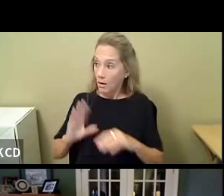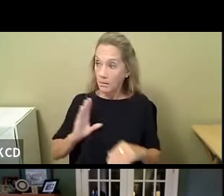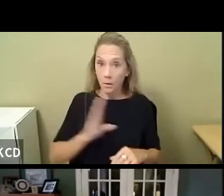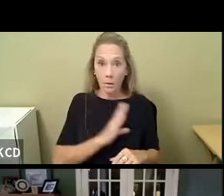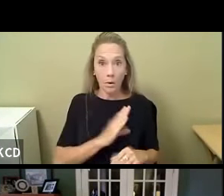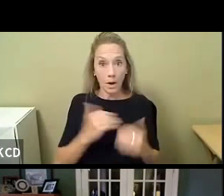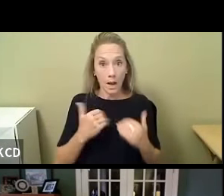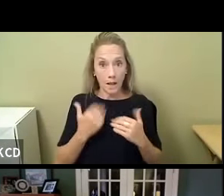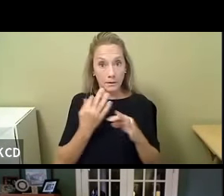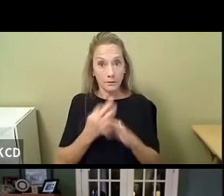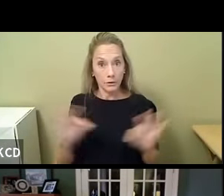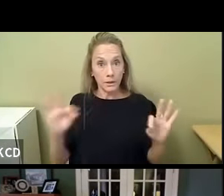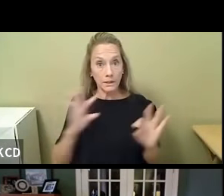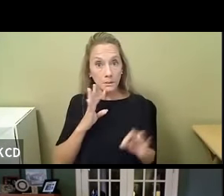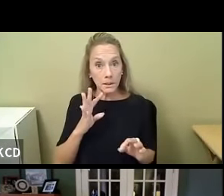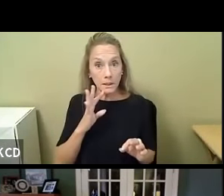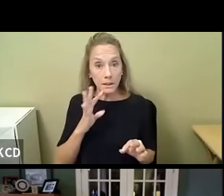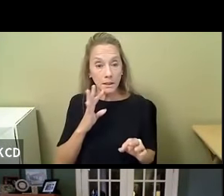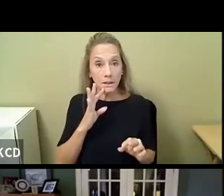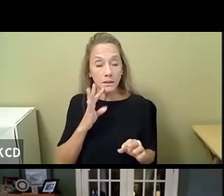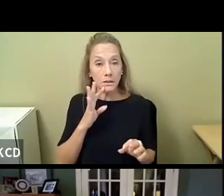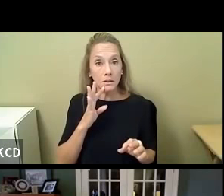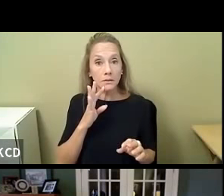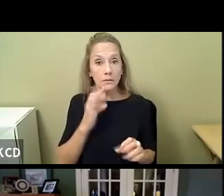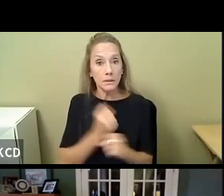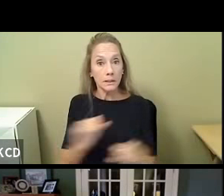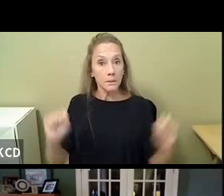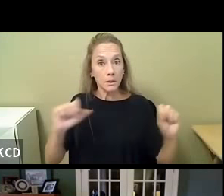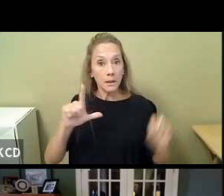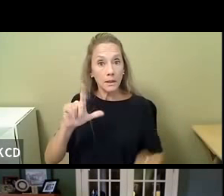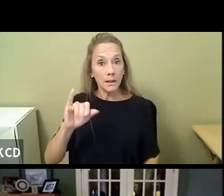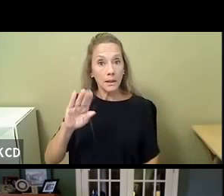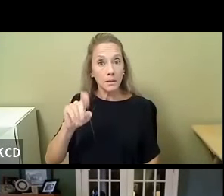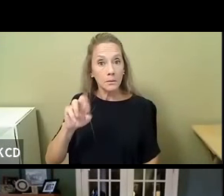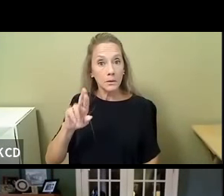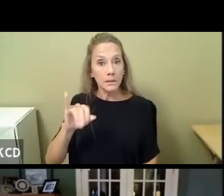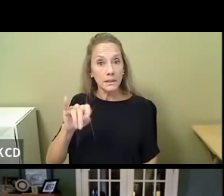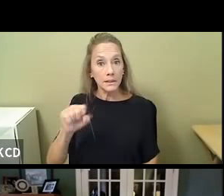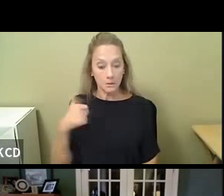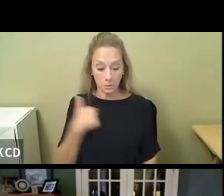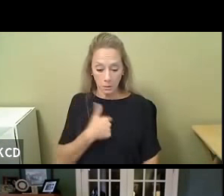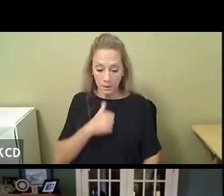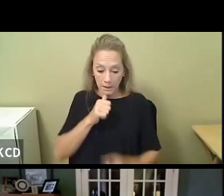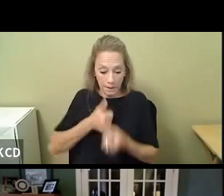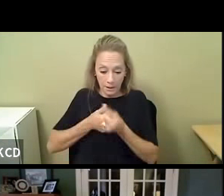speech, civil liberties. We did not create the pandemic.